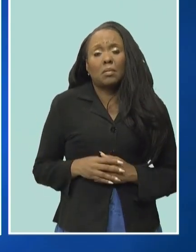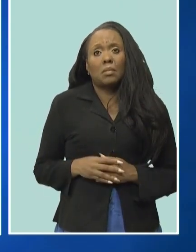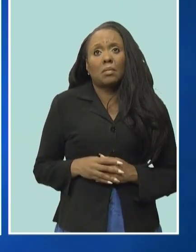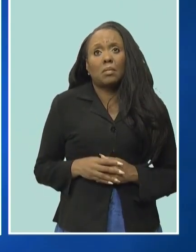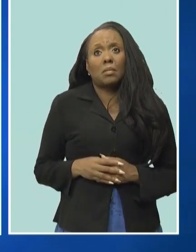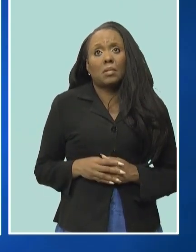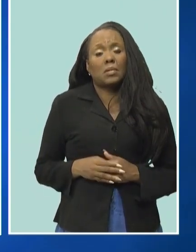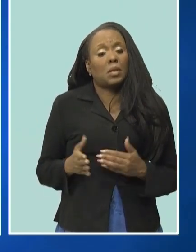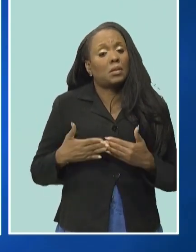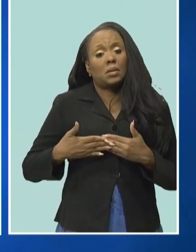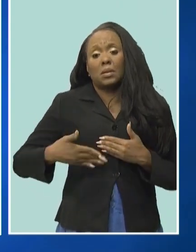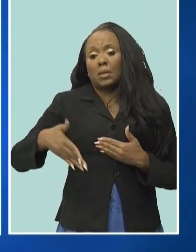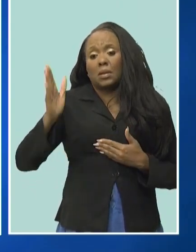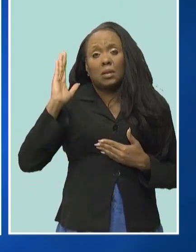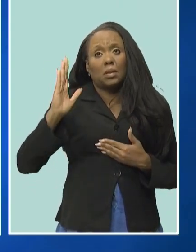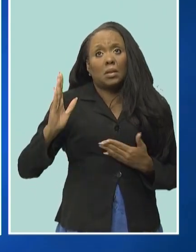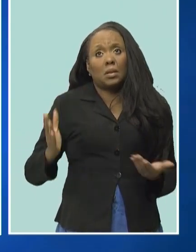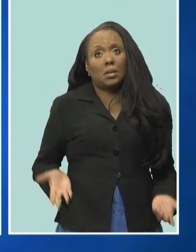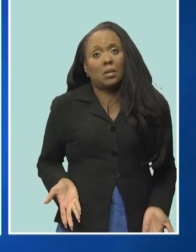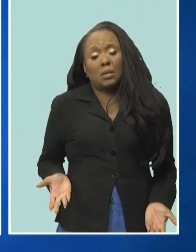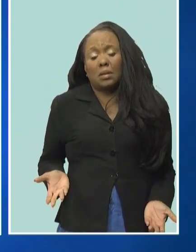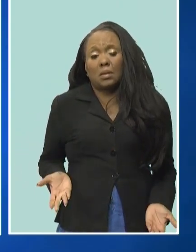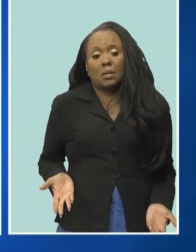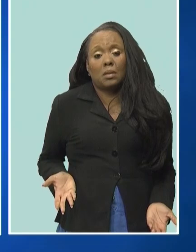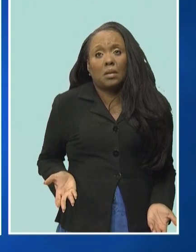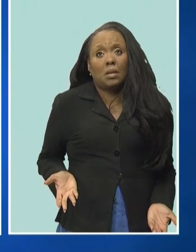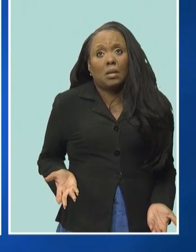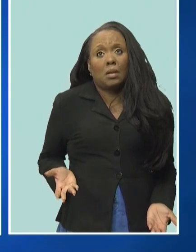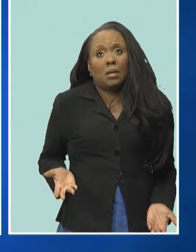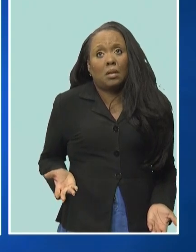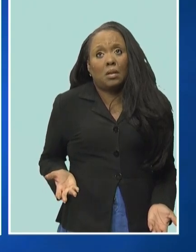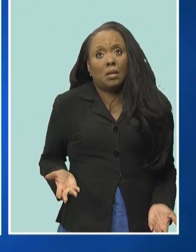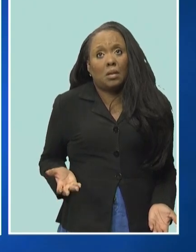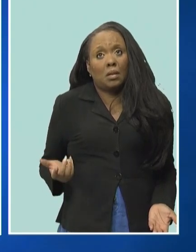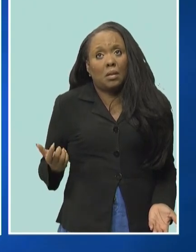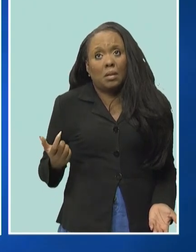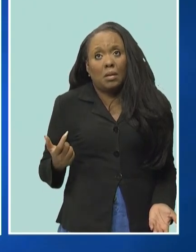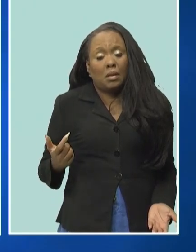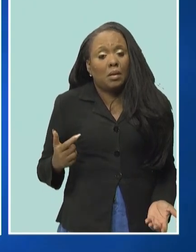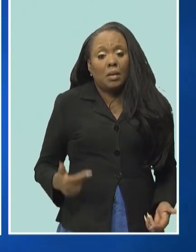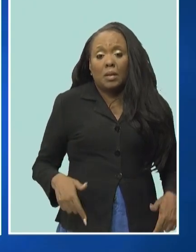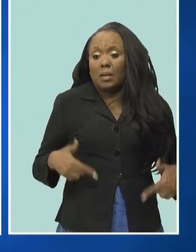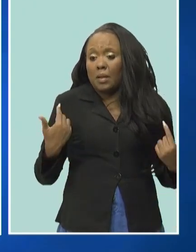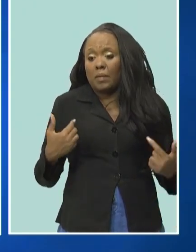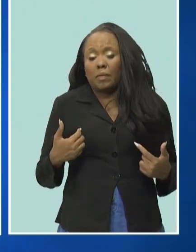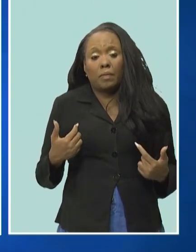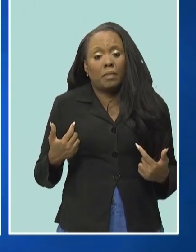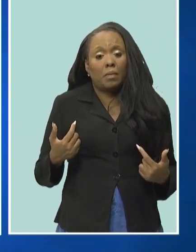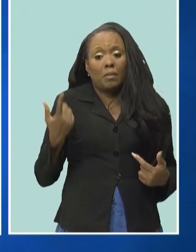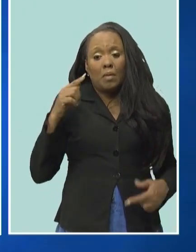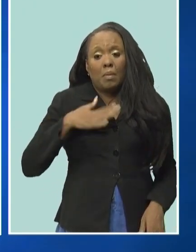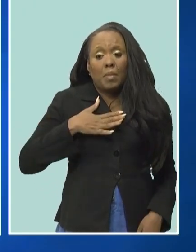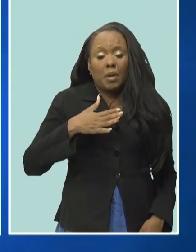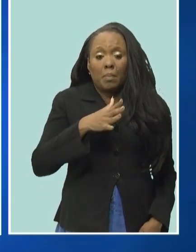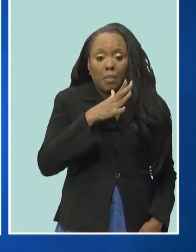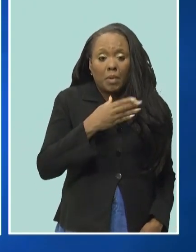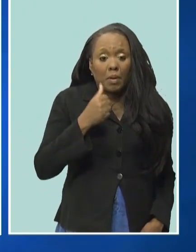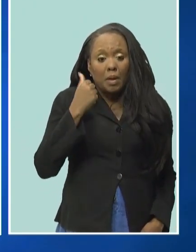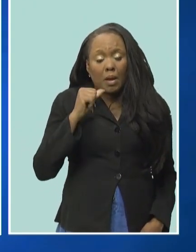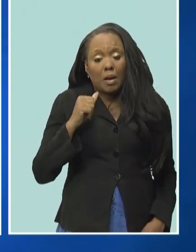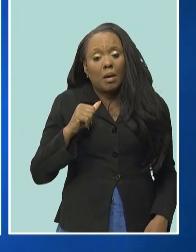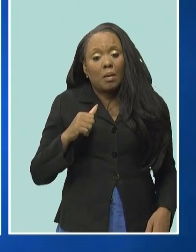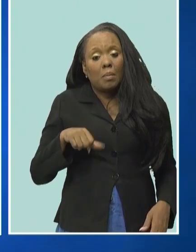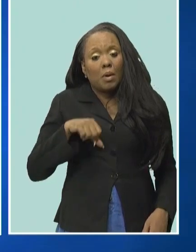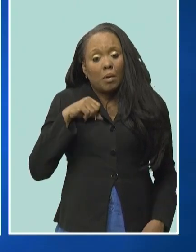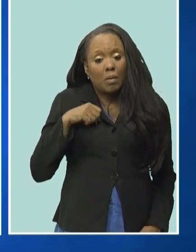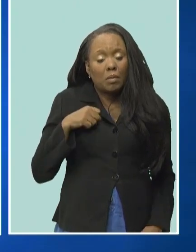just got along and seeing me was living to make my mother and my aunt proud. My father just got added to the